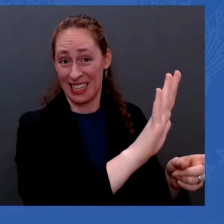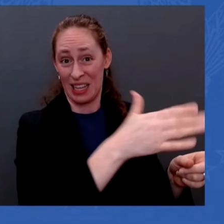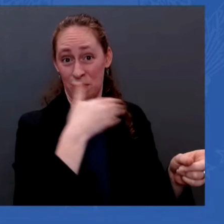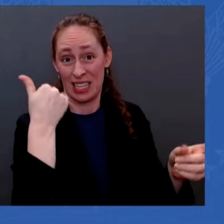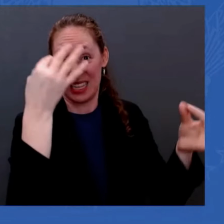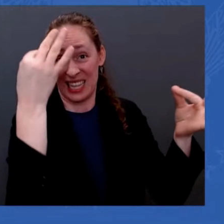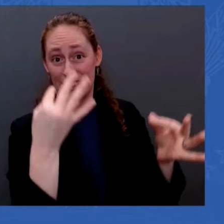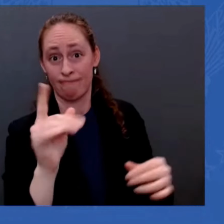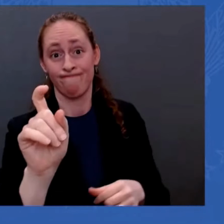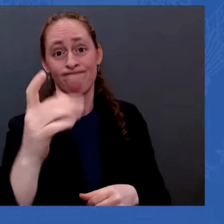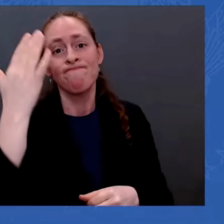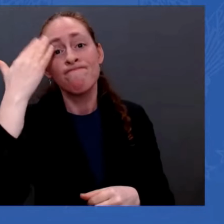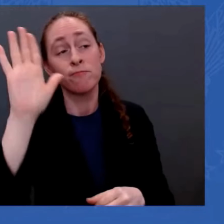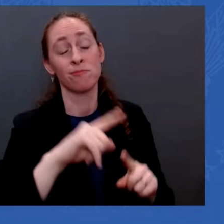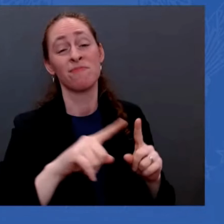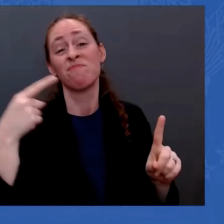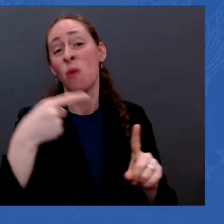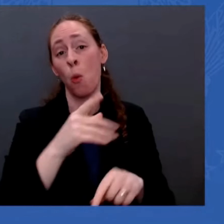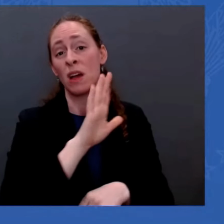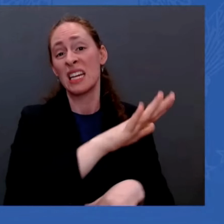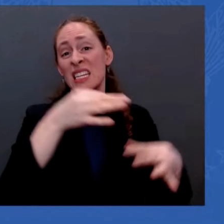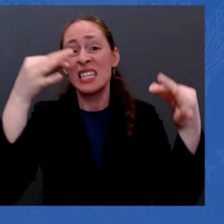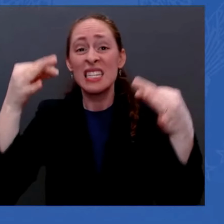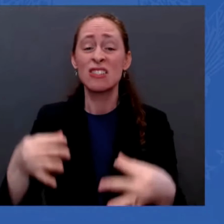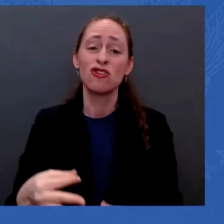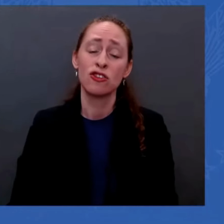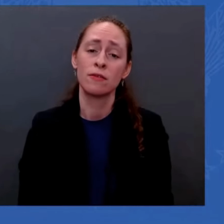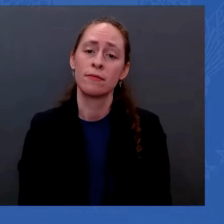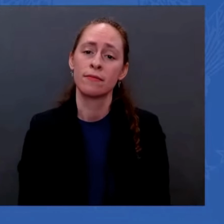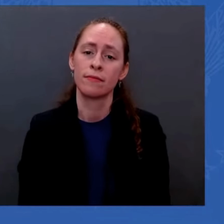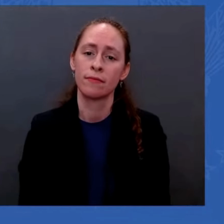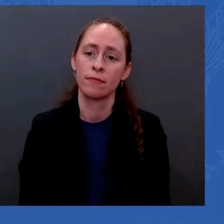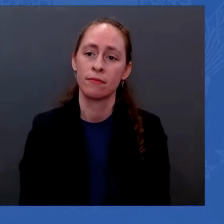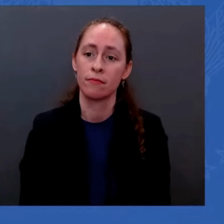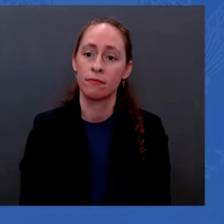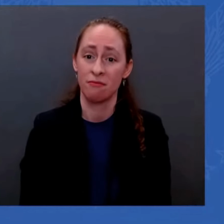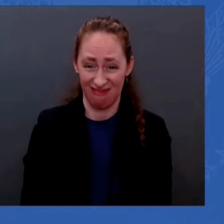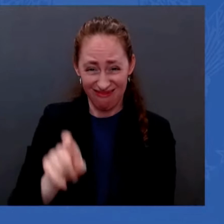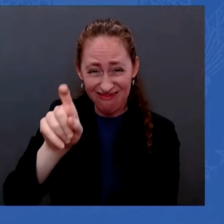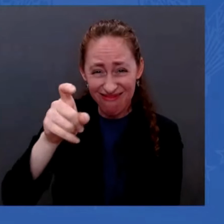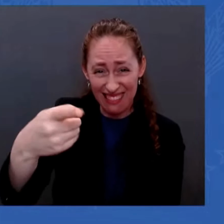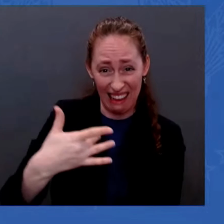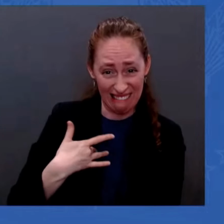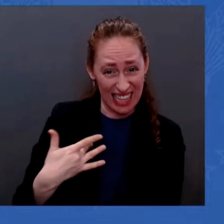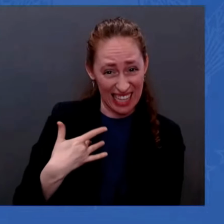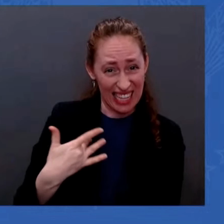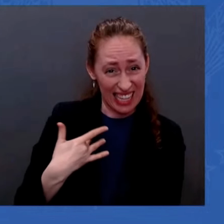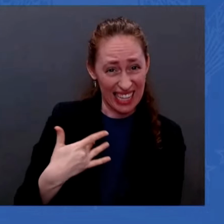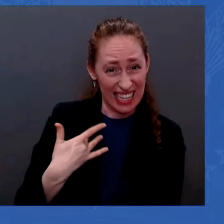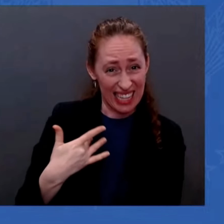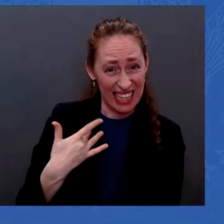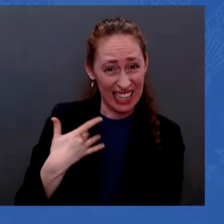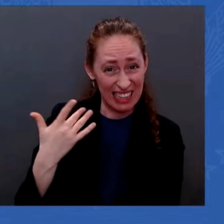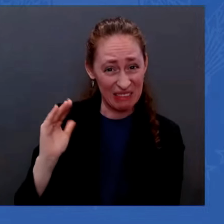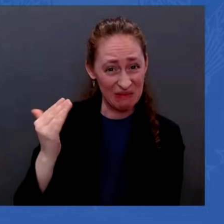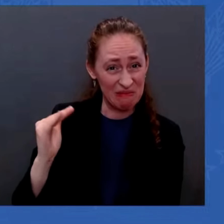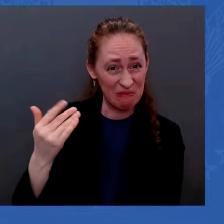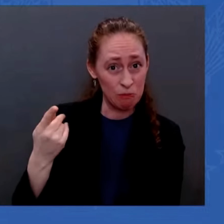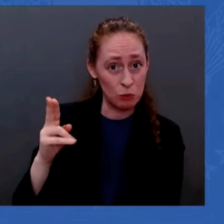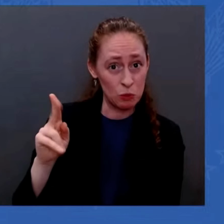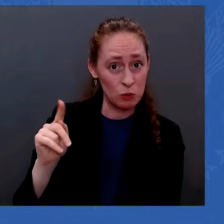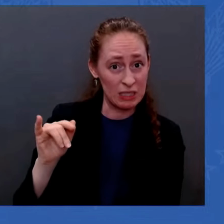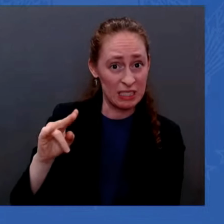confident that he hasn't made that decision already? As of this moment, I'm convinced he's made the decision. We have reason to believe